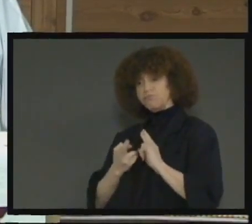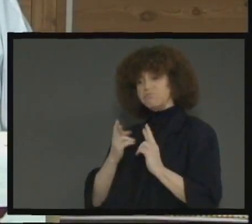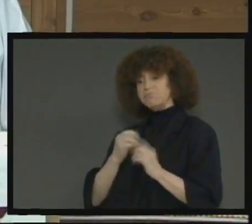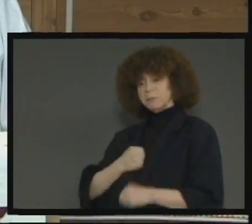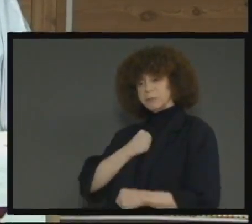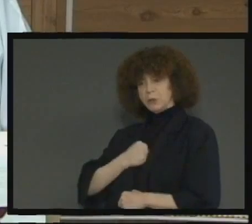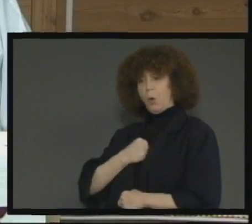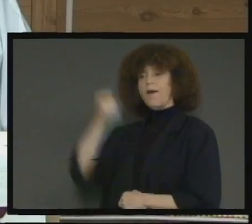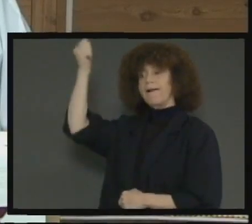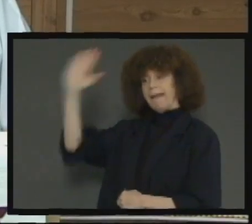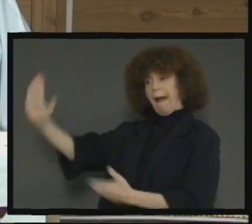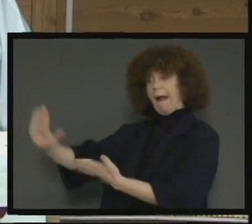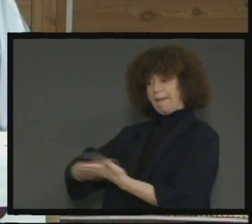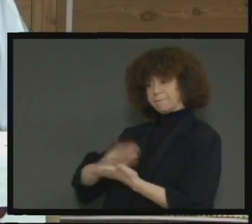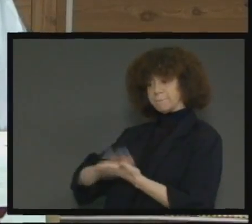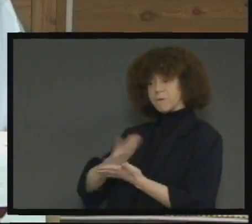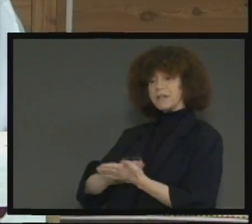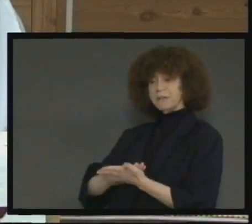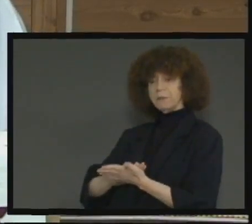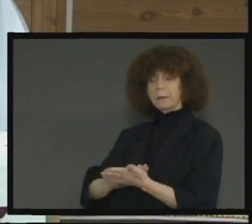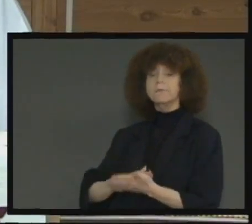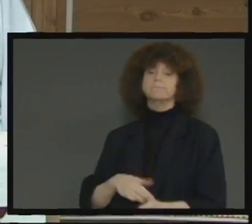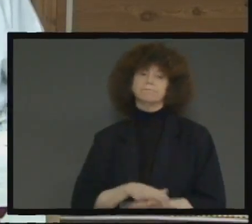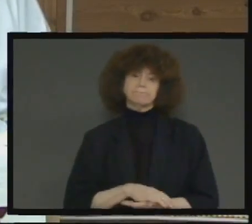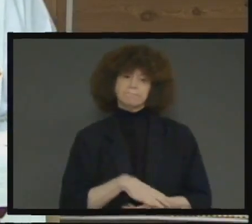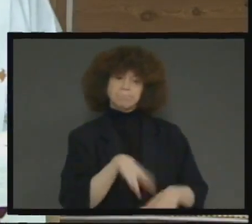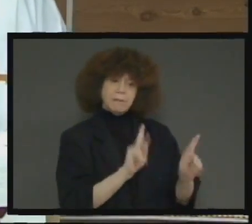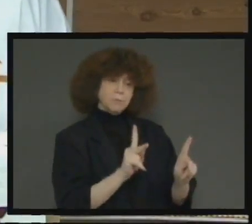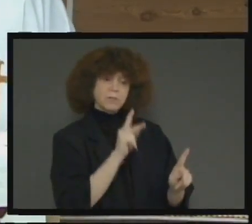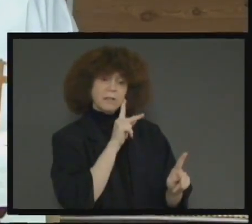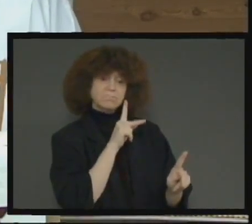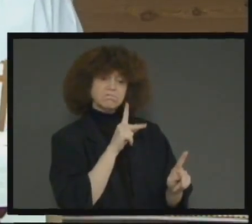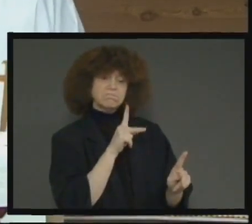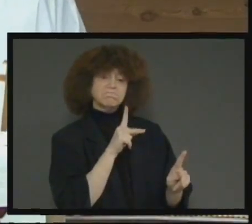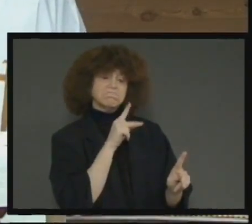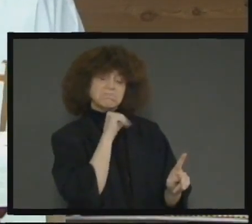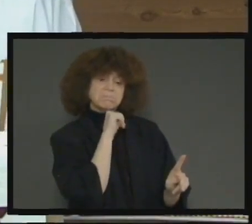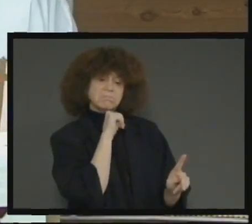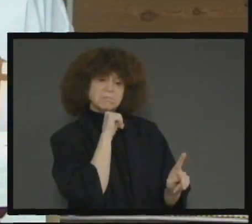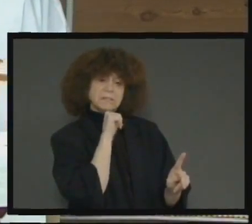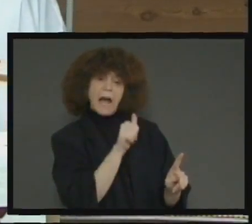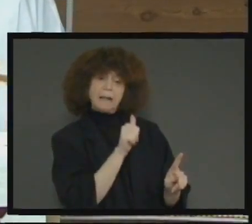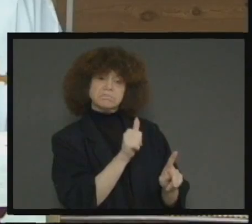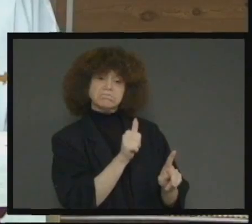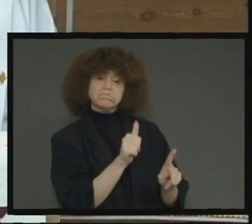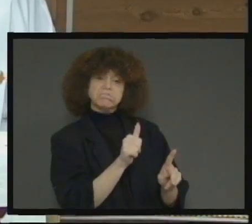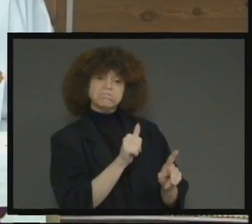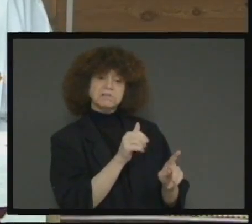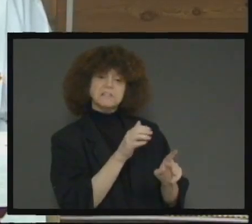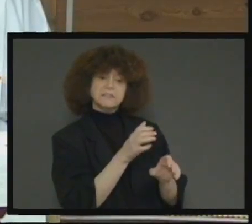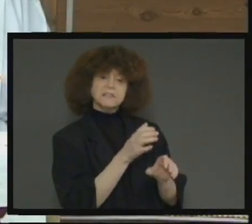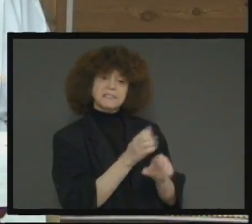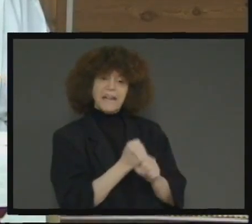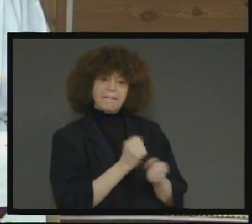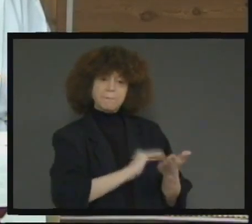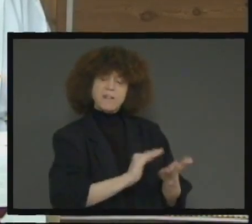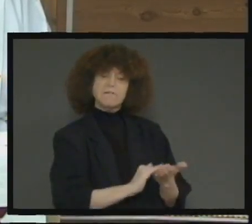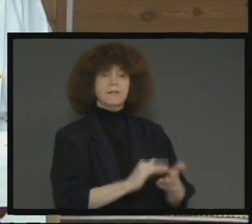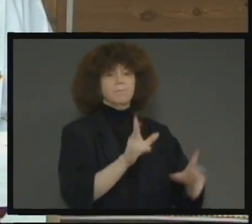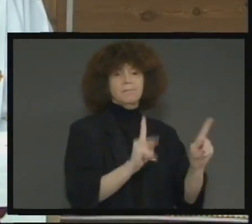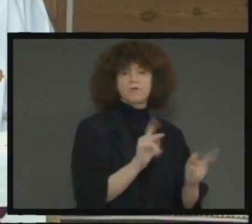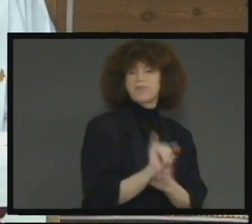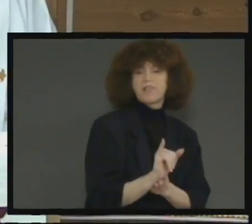creature." God takes his disciples who are locked in an upper room for fear